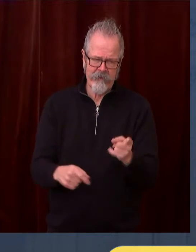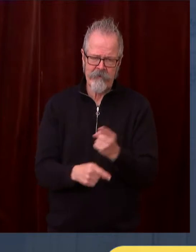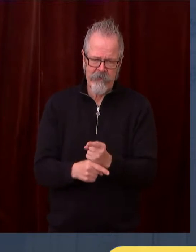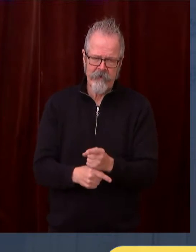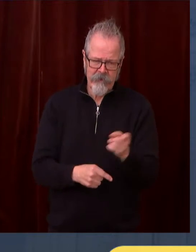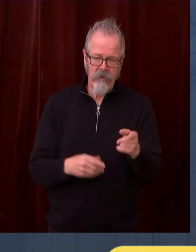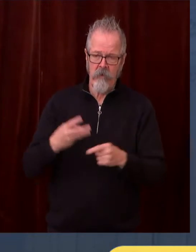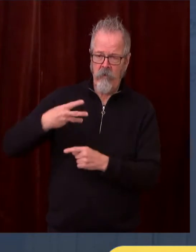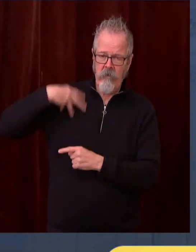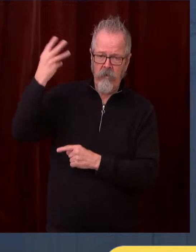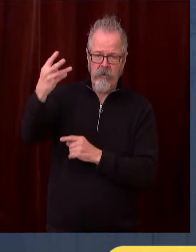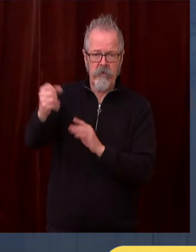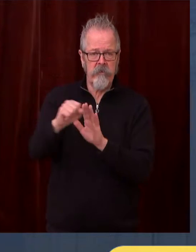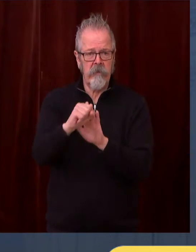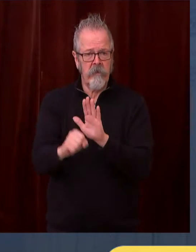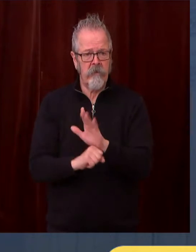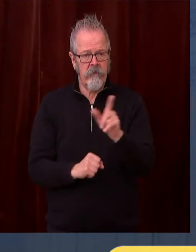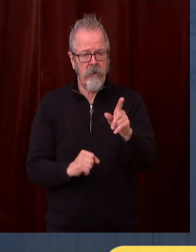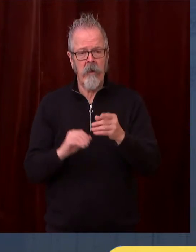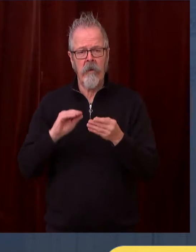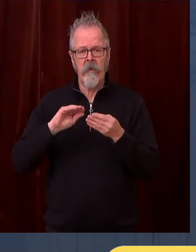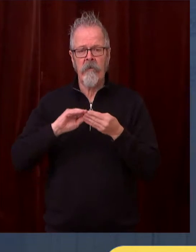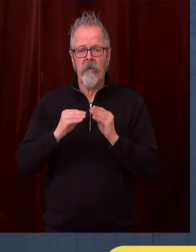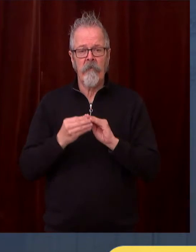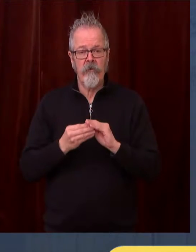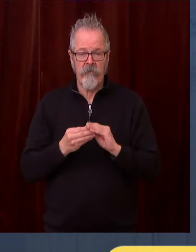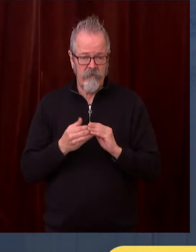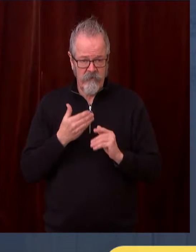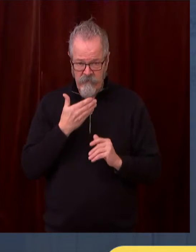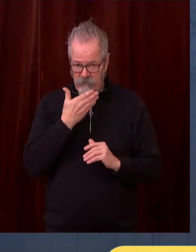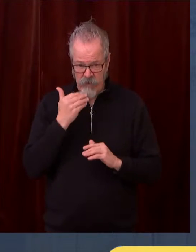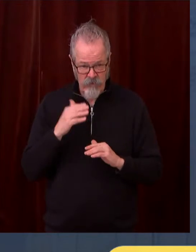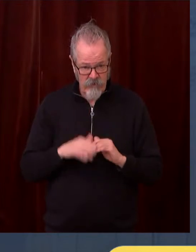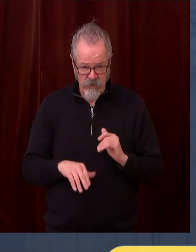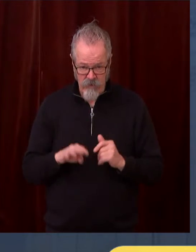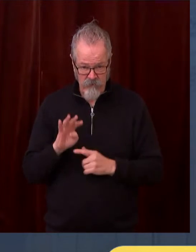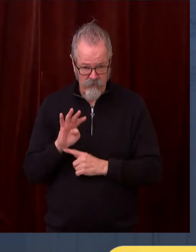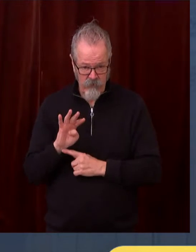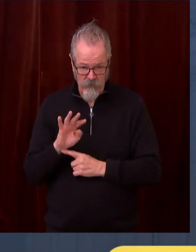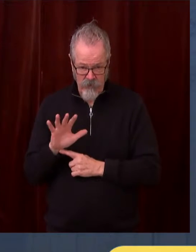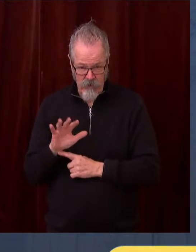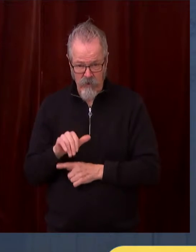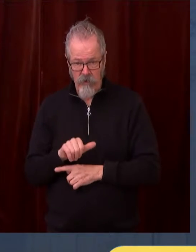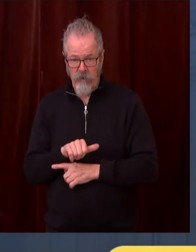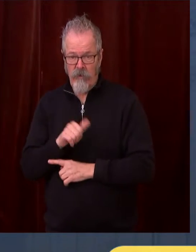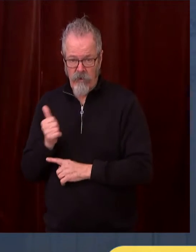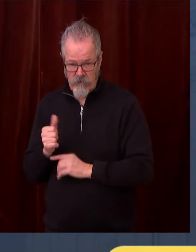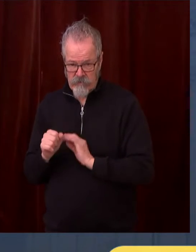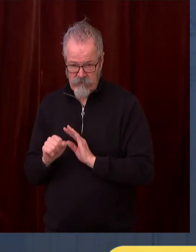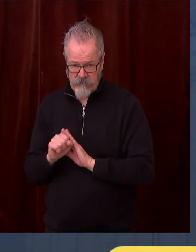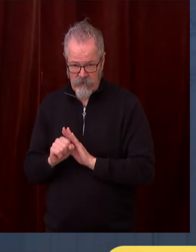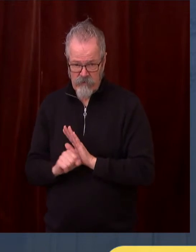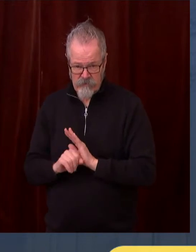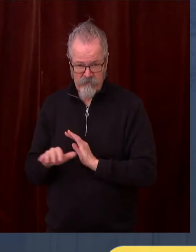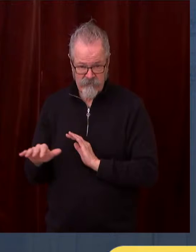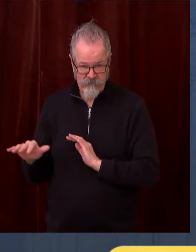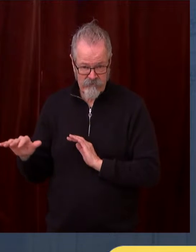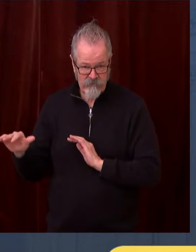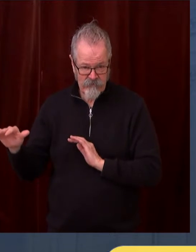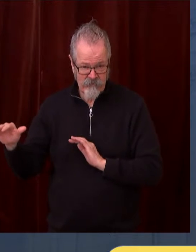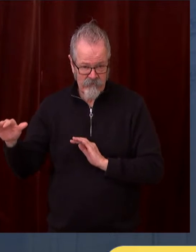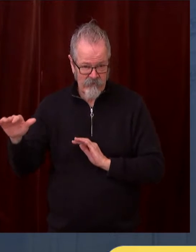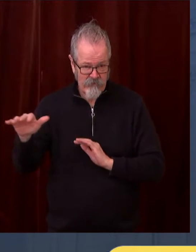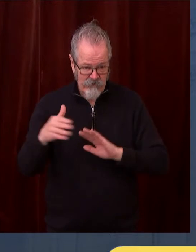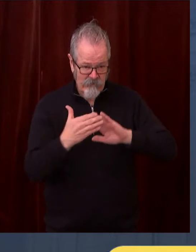rate, probably better than 45 other states. And we think one of the reasons is because we've been very assertive in our